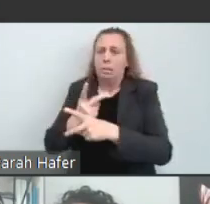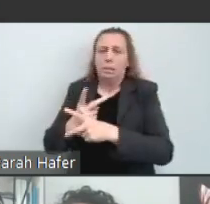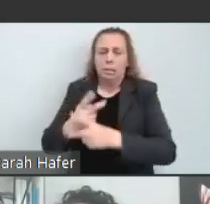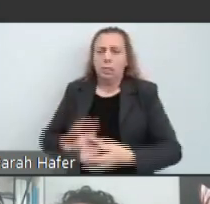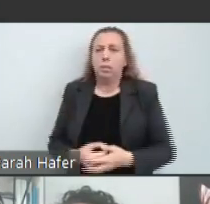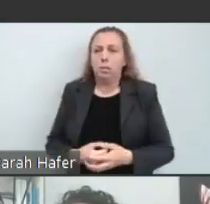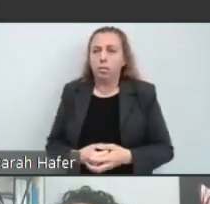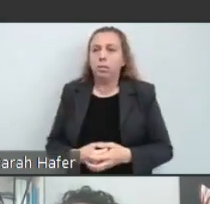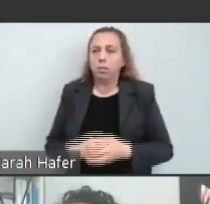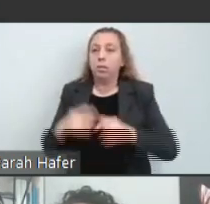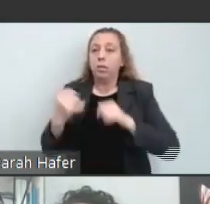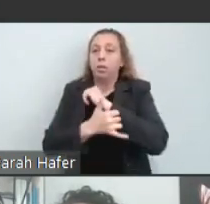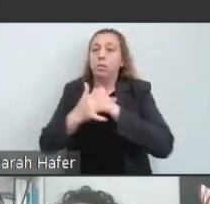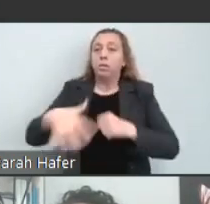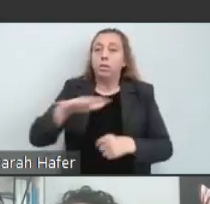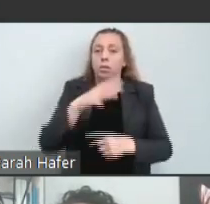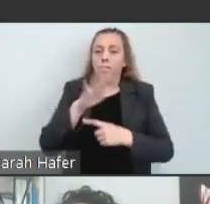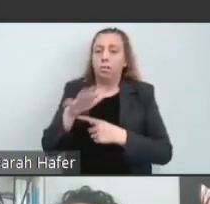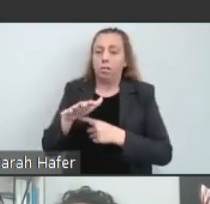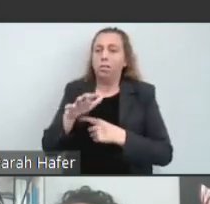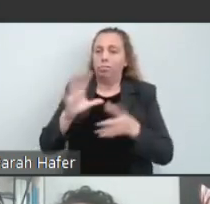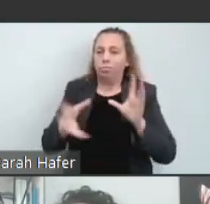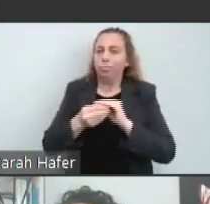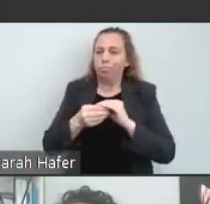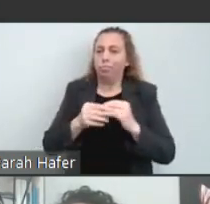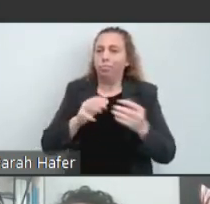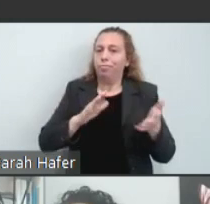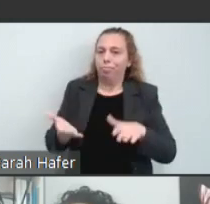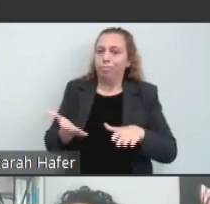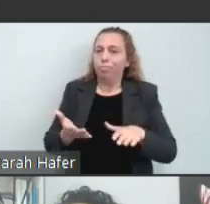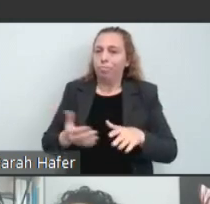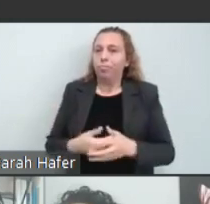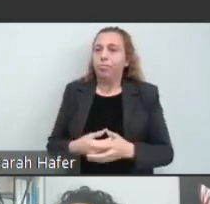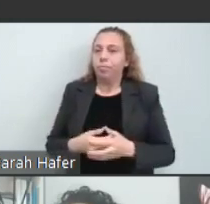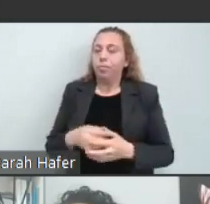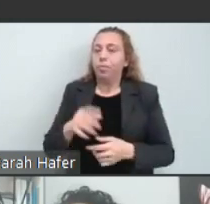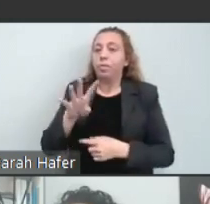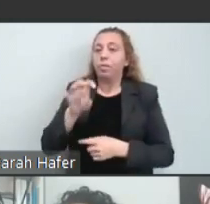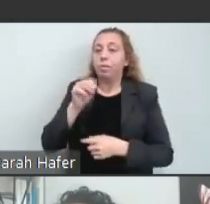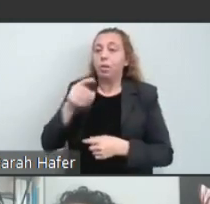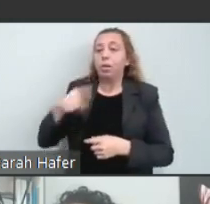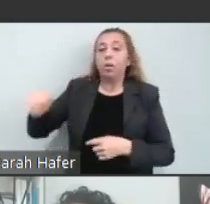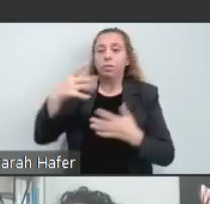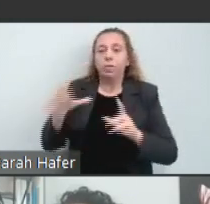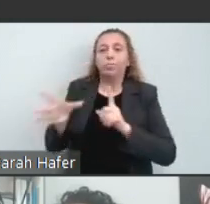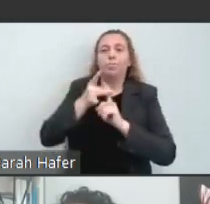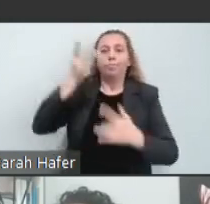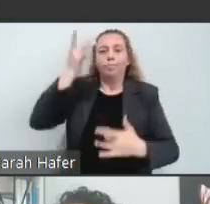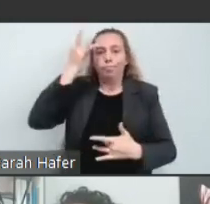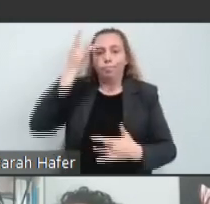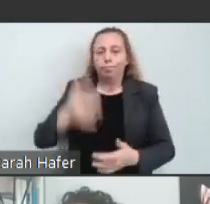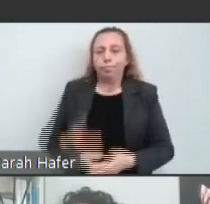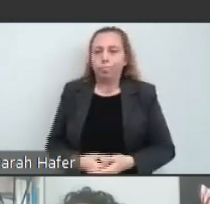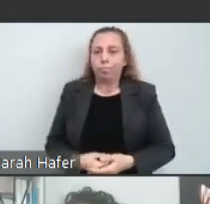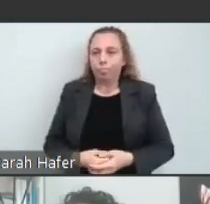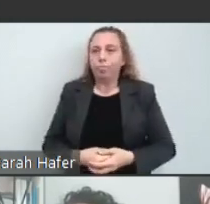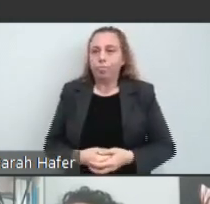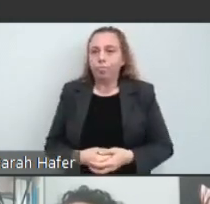940 people have become sick. And we know that that count only captures those who tested positive, but